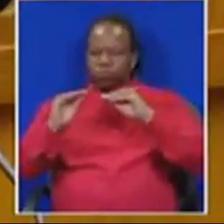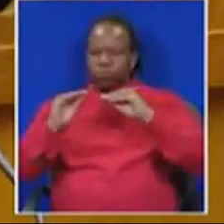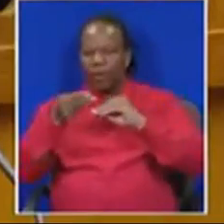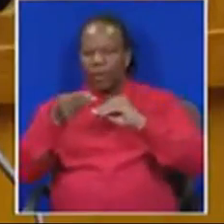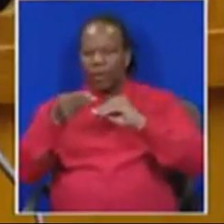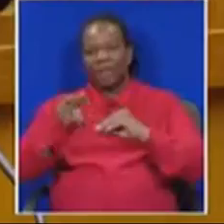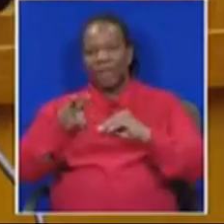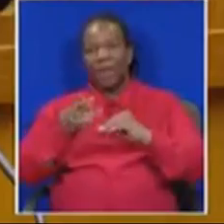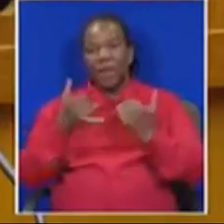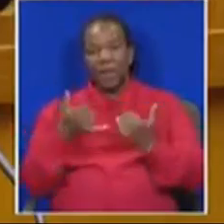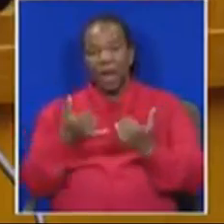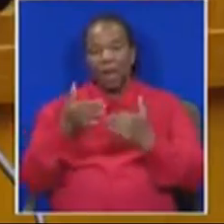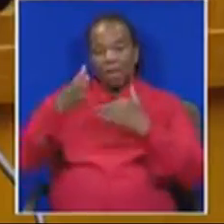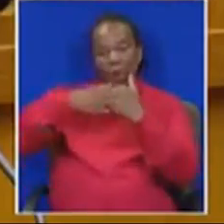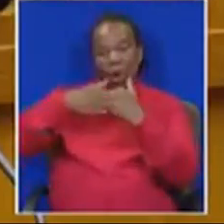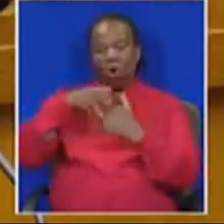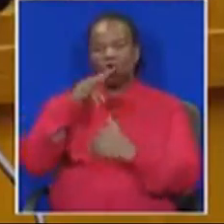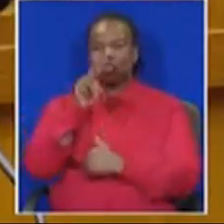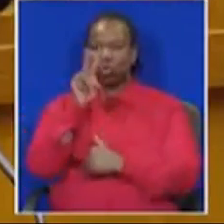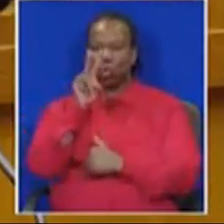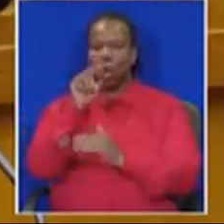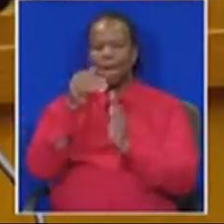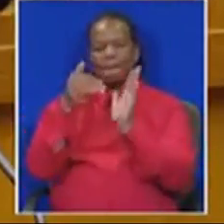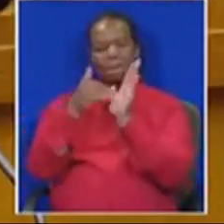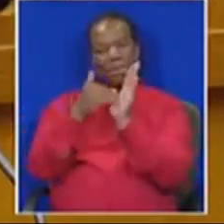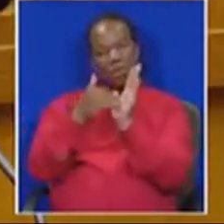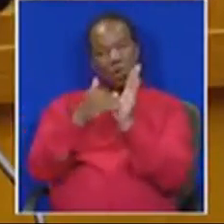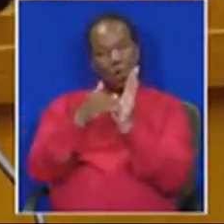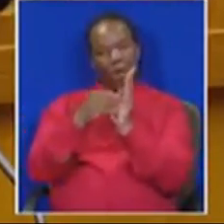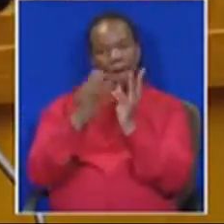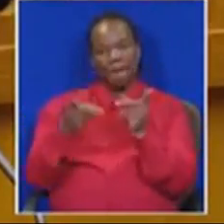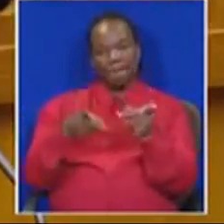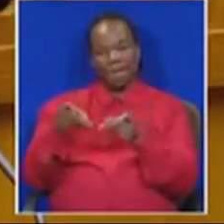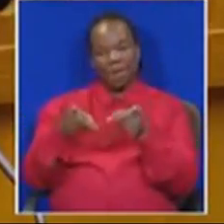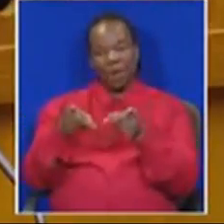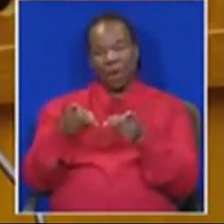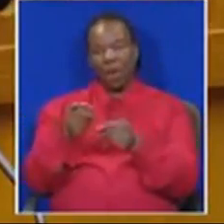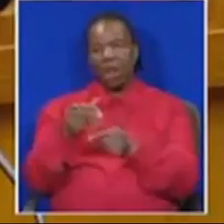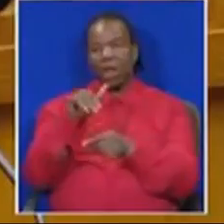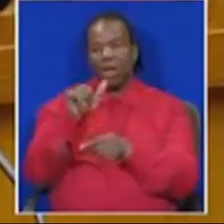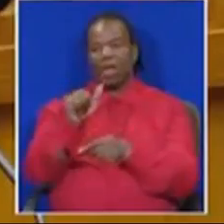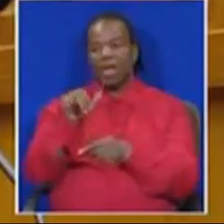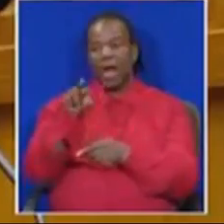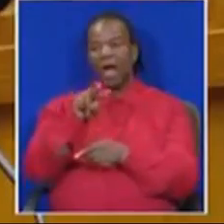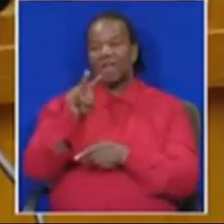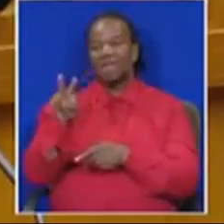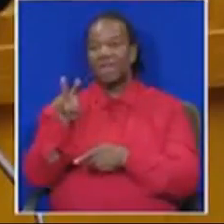2 million people on antiretroviral treatment by December